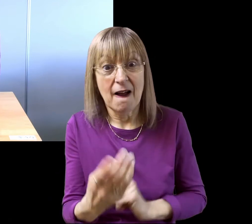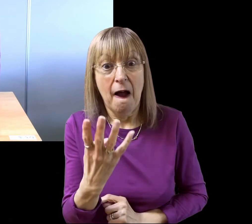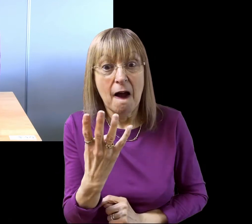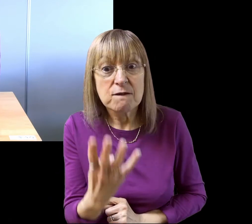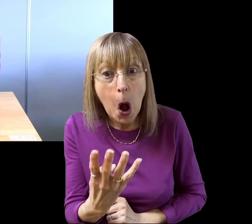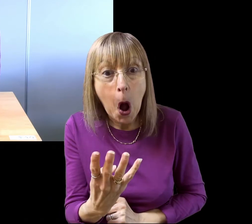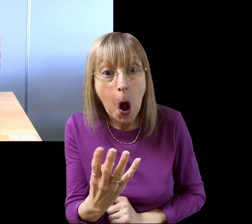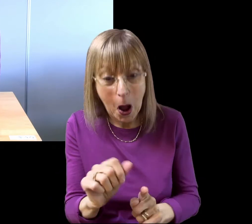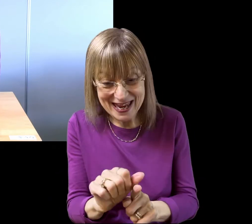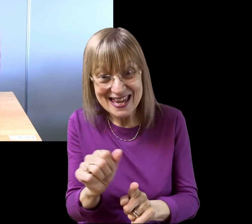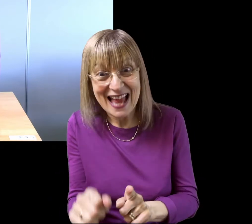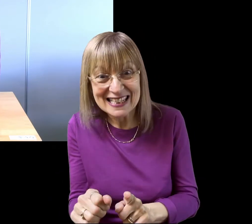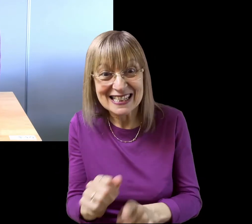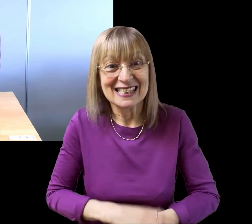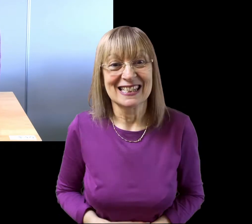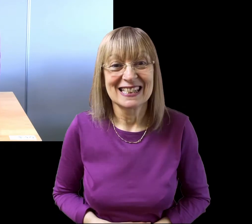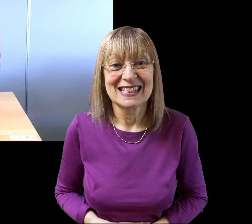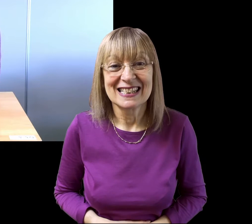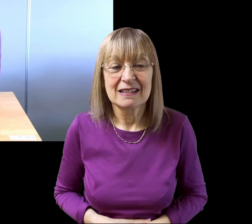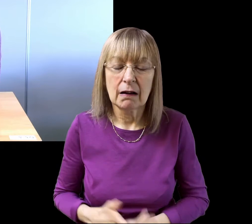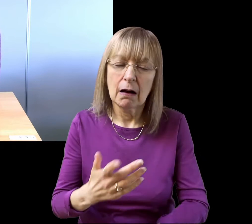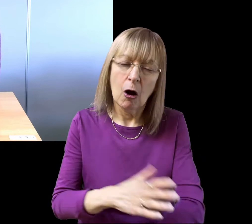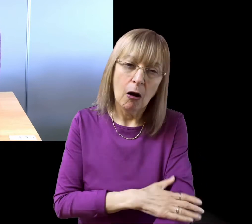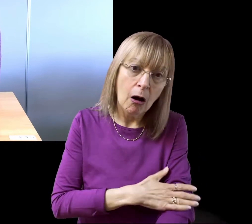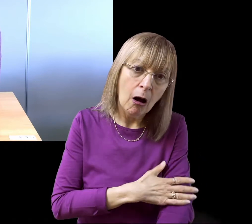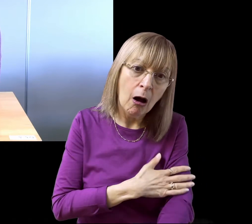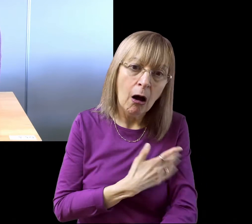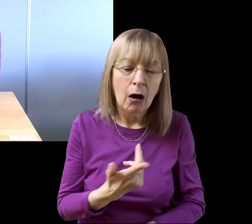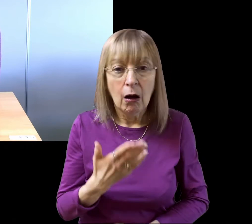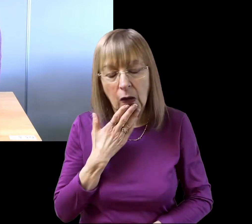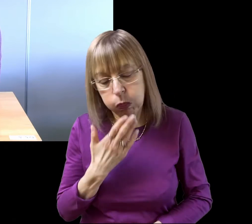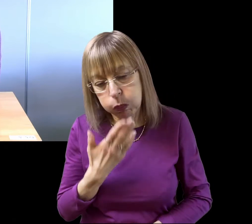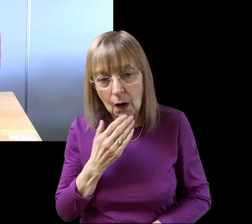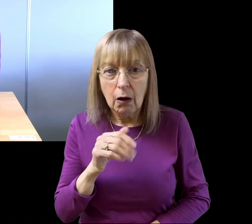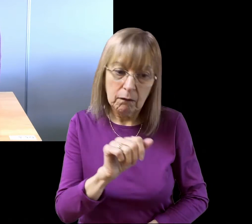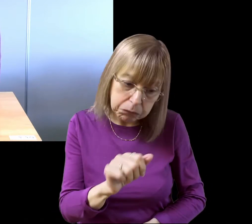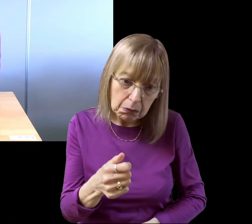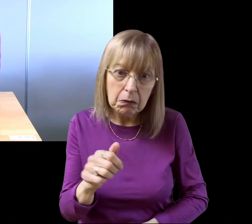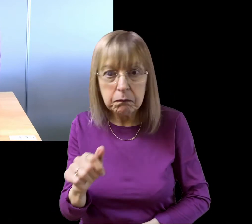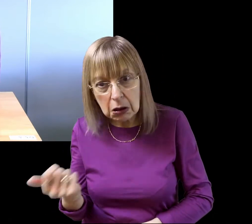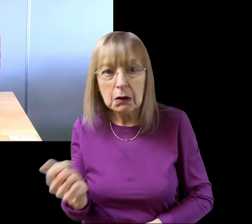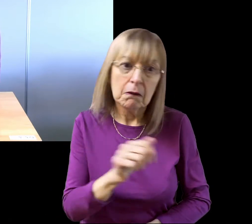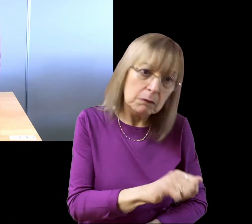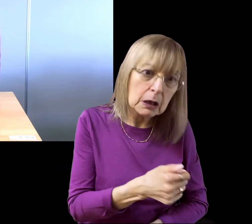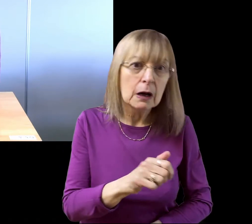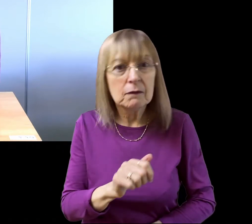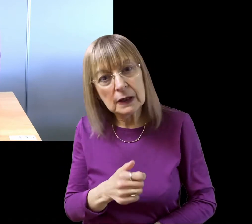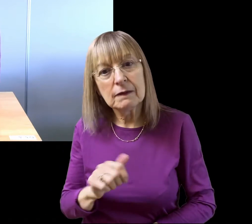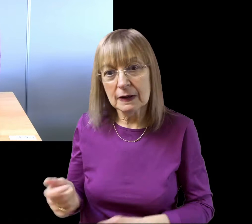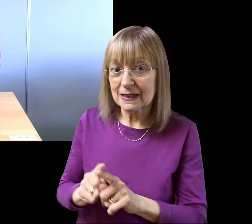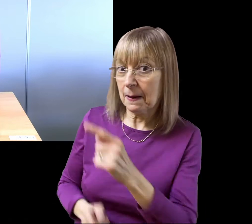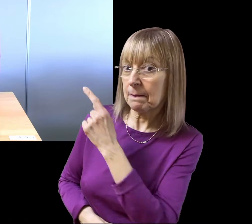then I put 4 grains of rice on the next square, this does get quite slow and